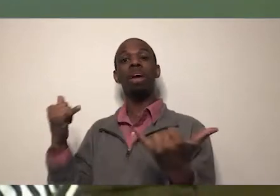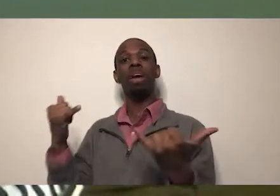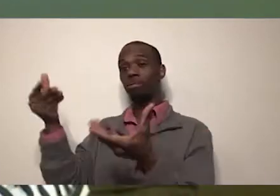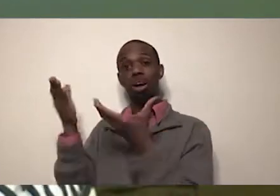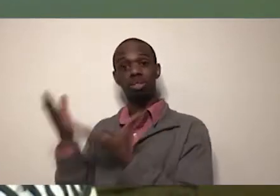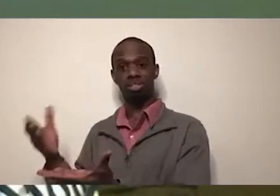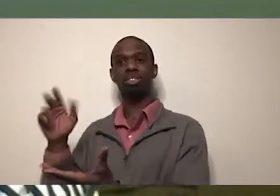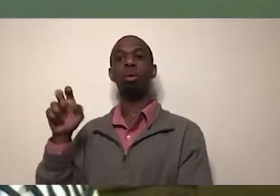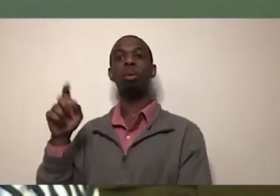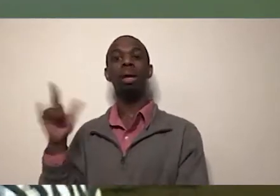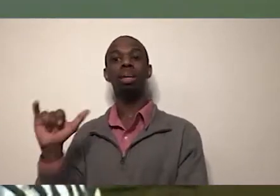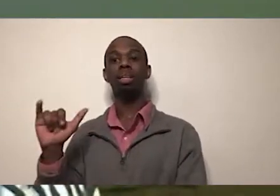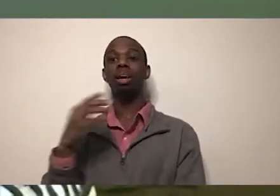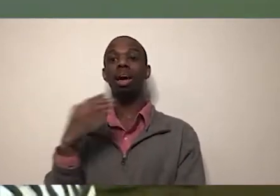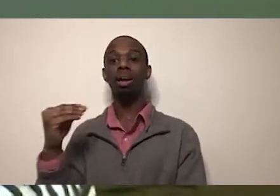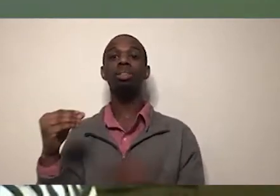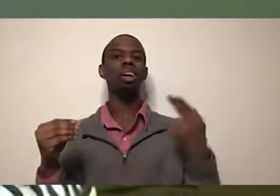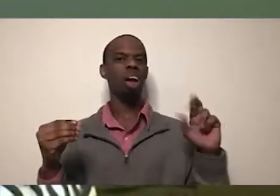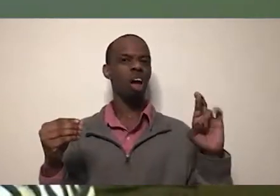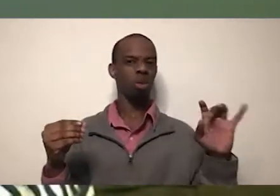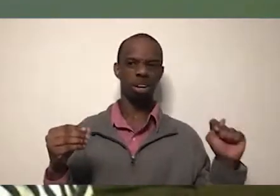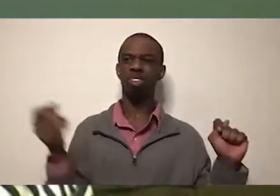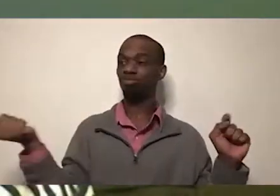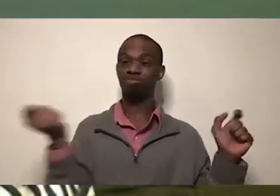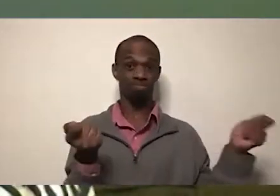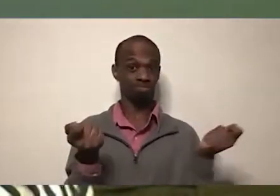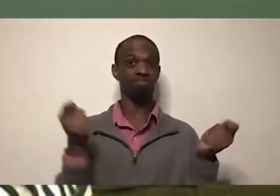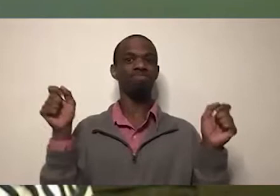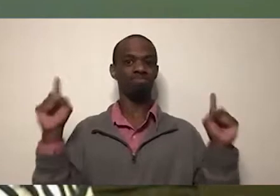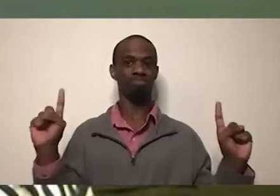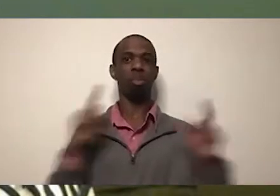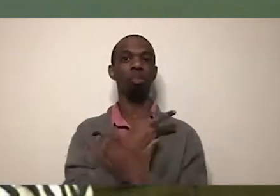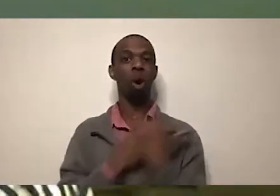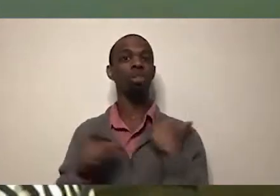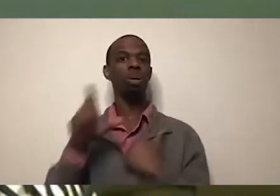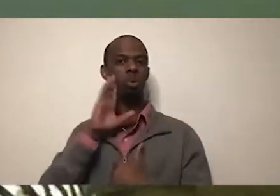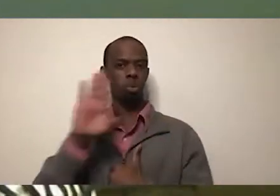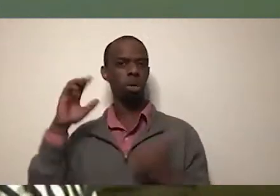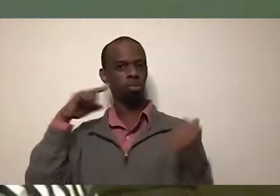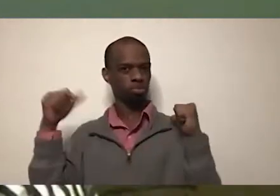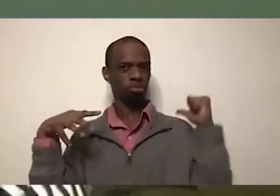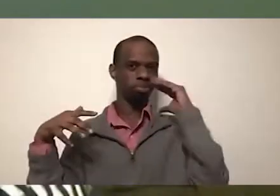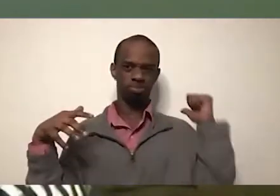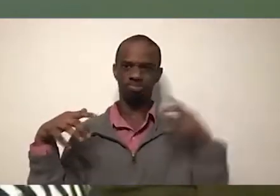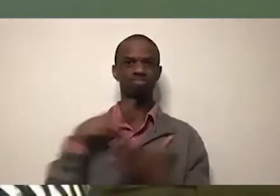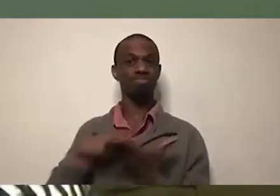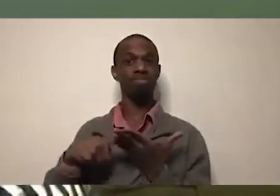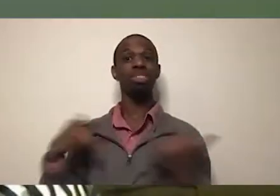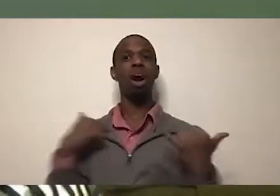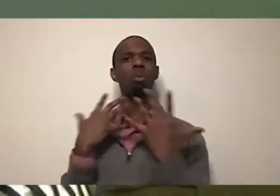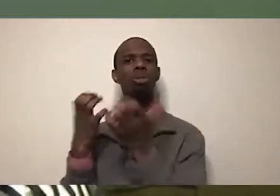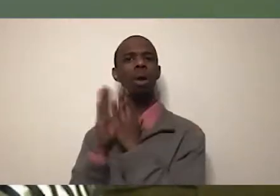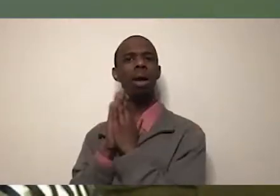to begin. Can you, in my reading and knowledge of your work prior to this